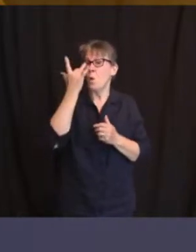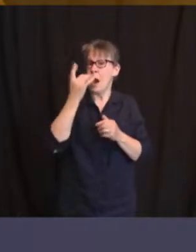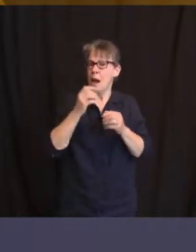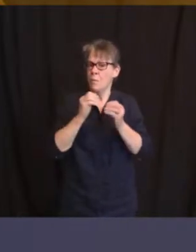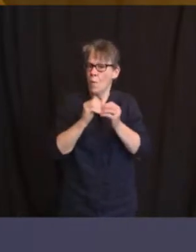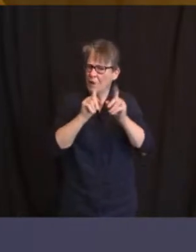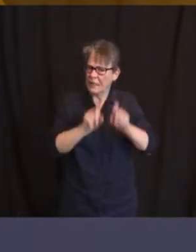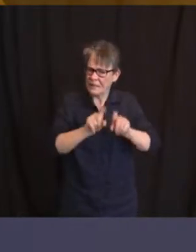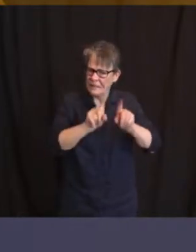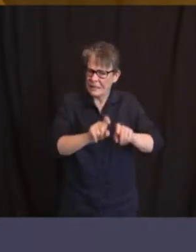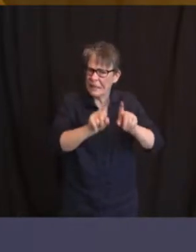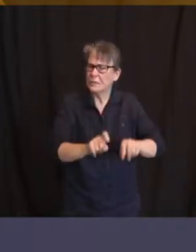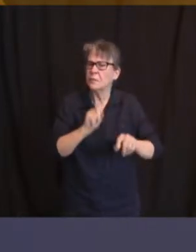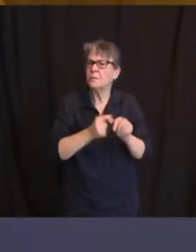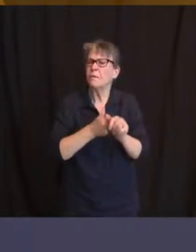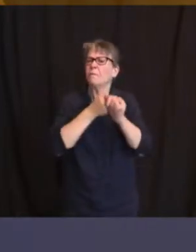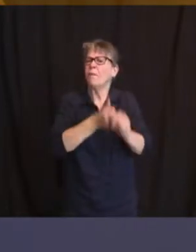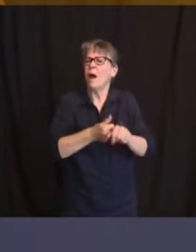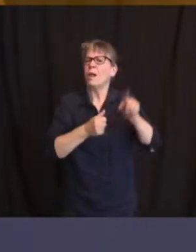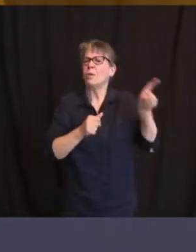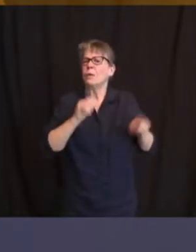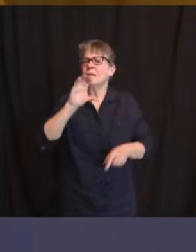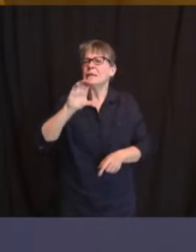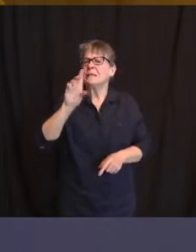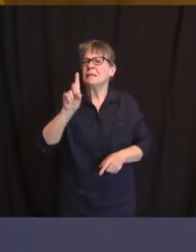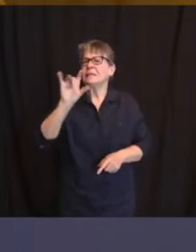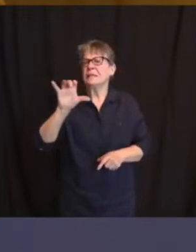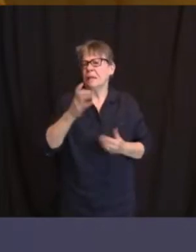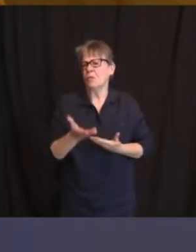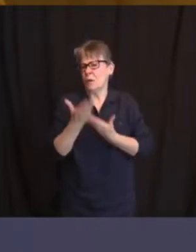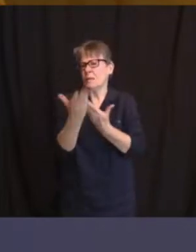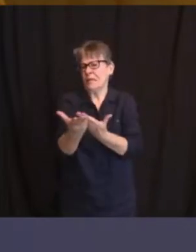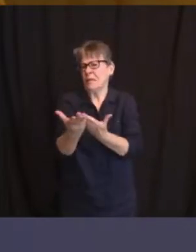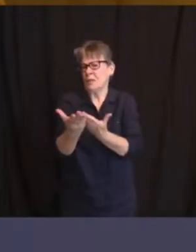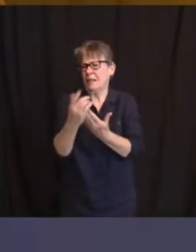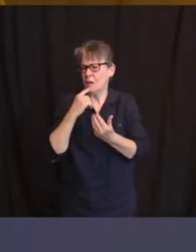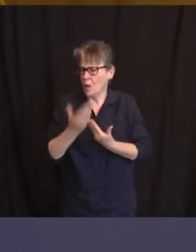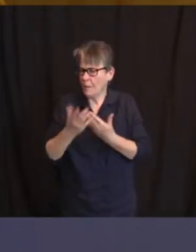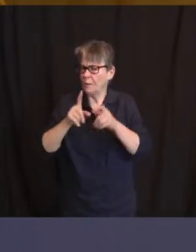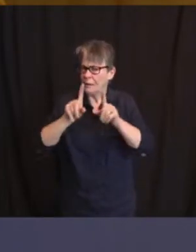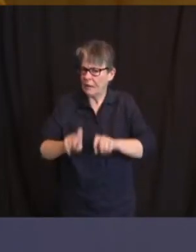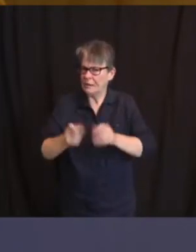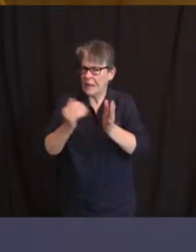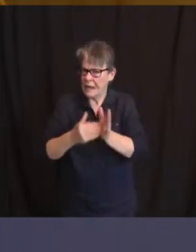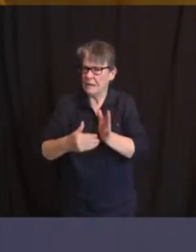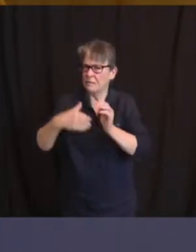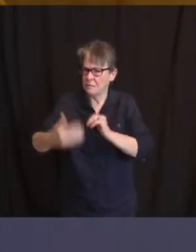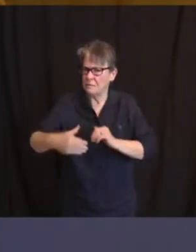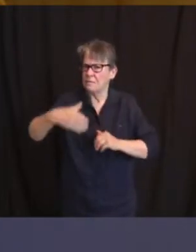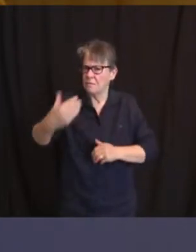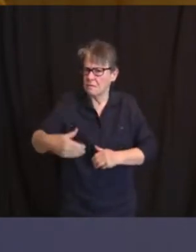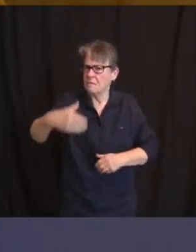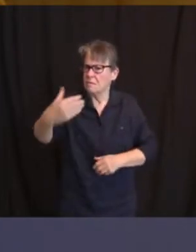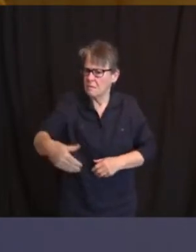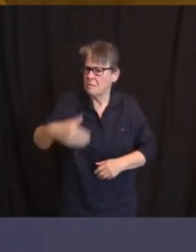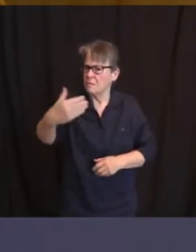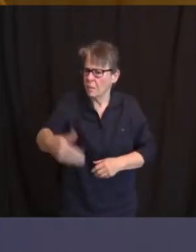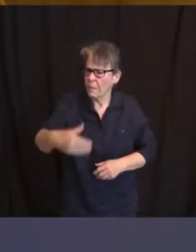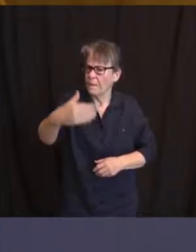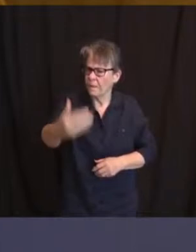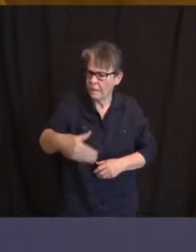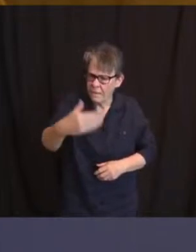for residents, and return-to-work protocols for staff. By May 19th, facilities must submit